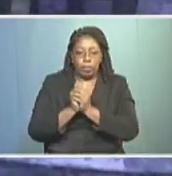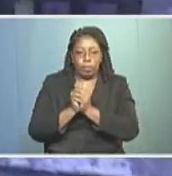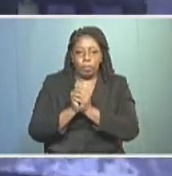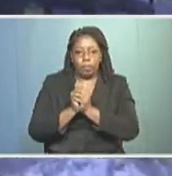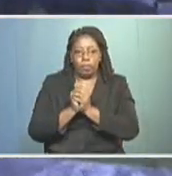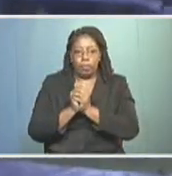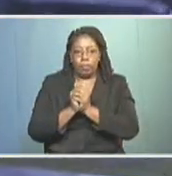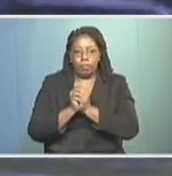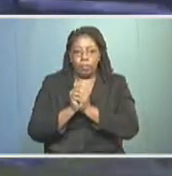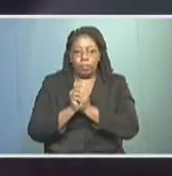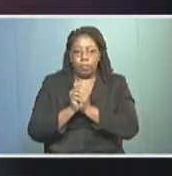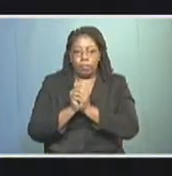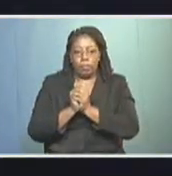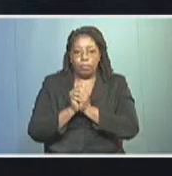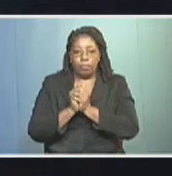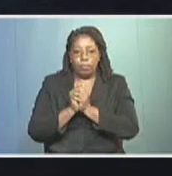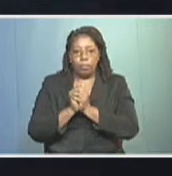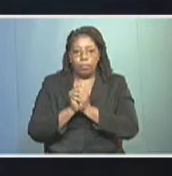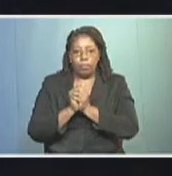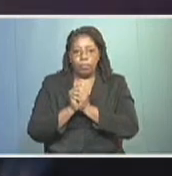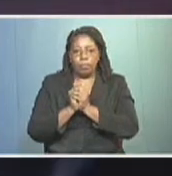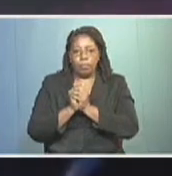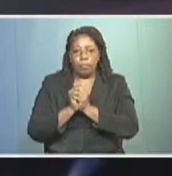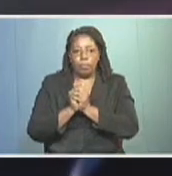dun. Okay, where do we need help?